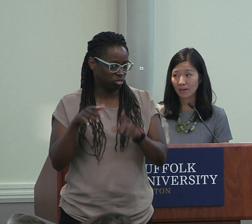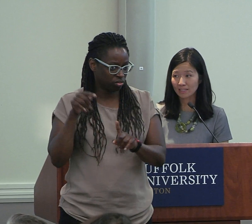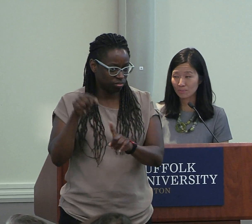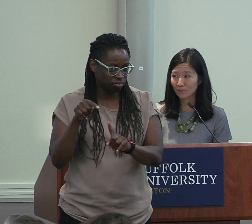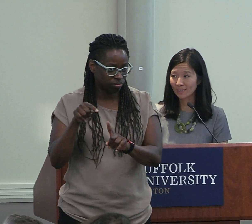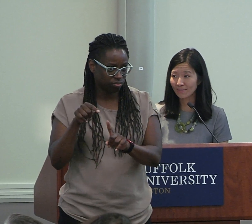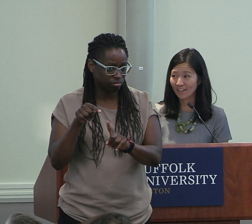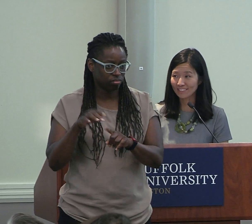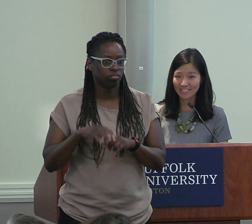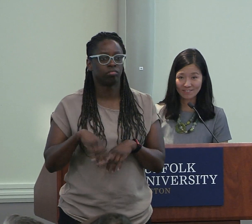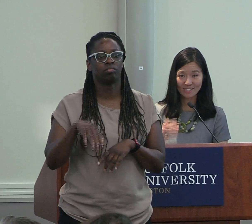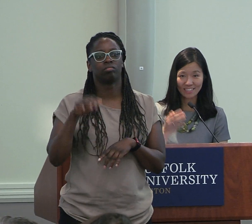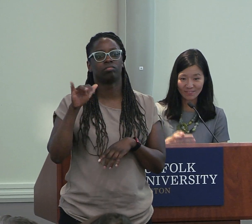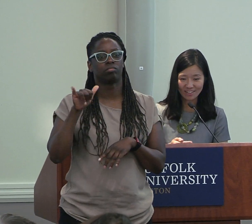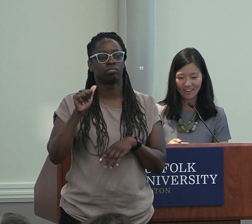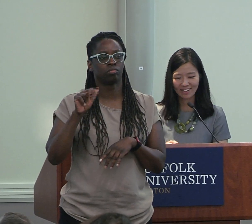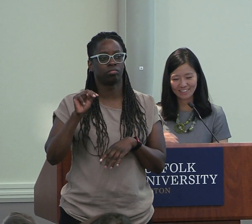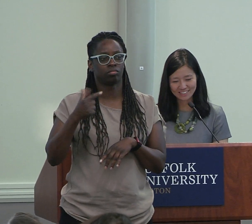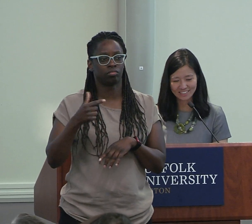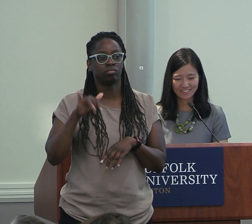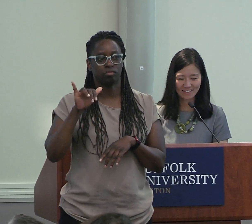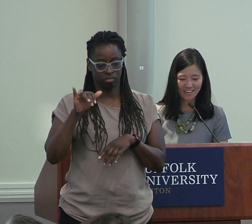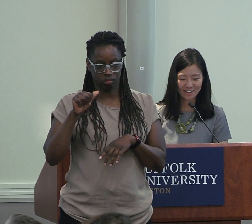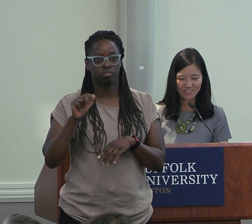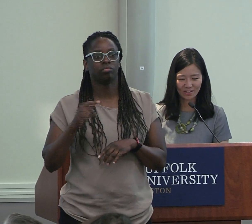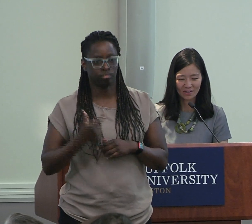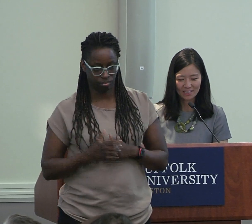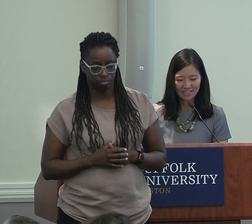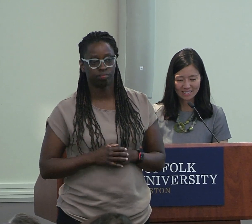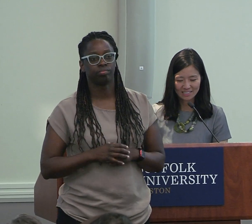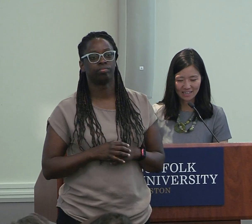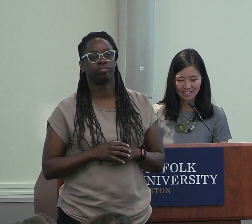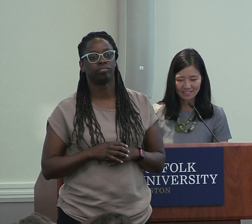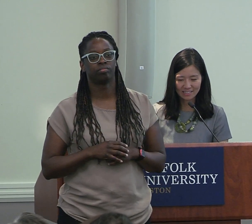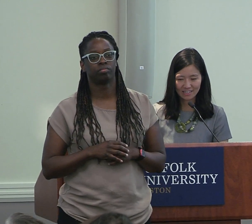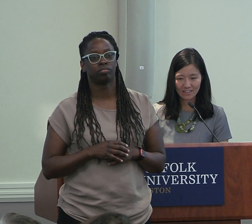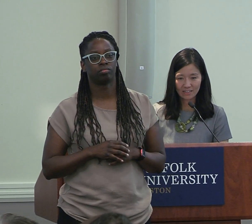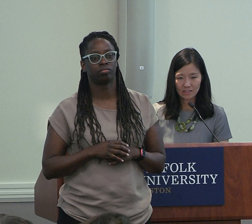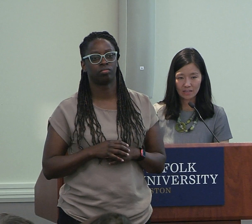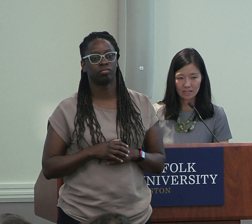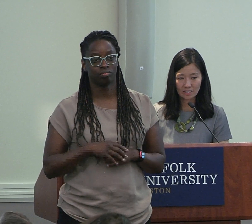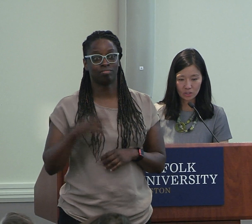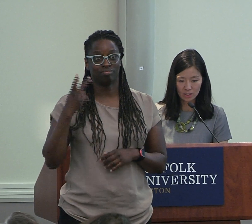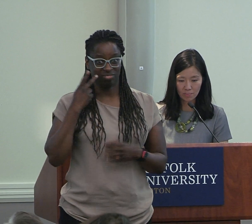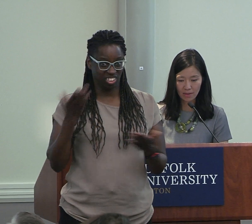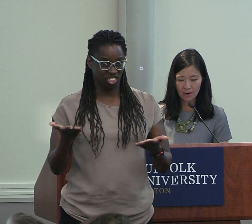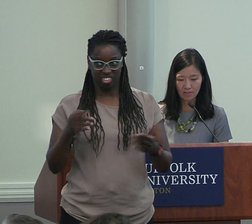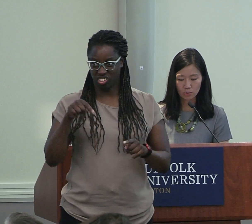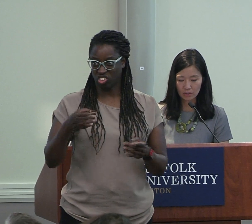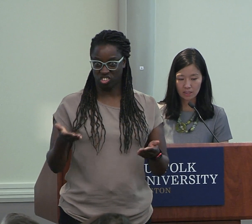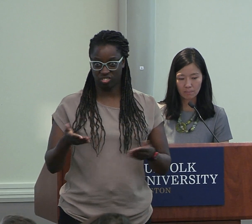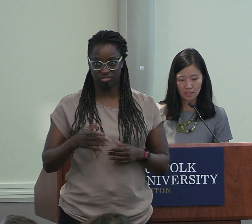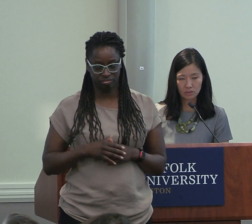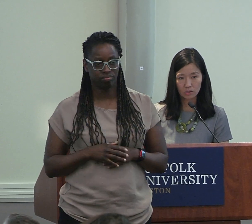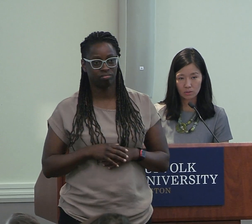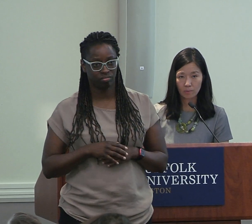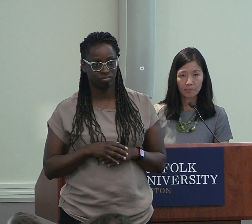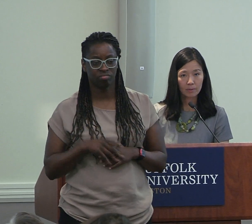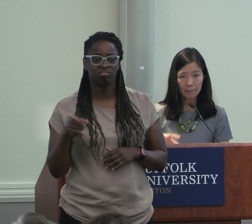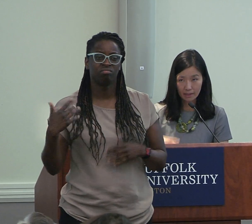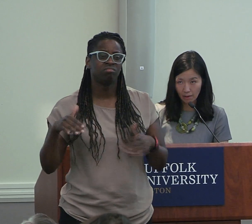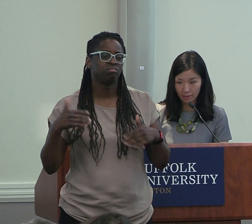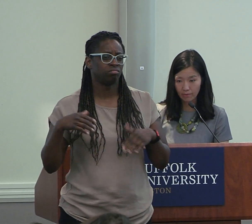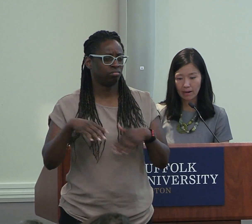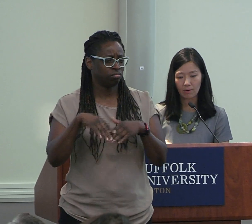and about at community events, and I've seen him in the audience here and there. So it's exciting to see leadership there that's really committed